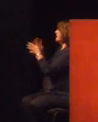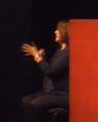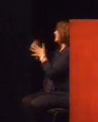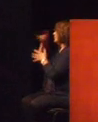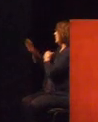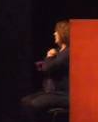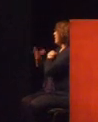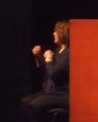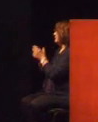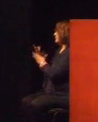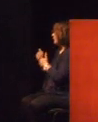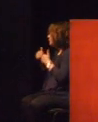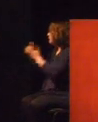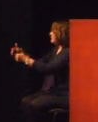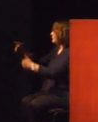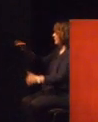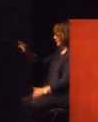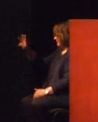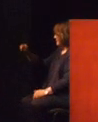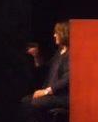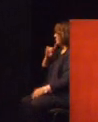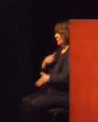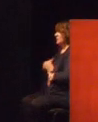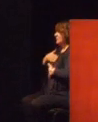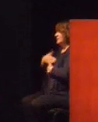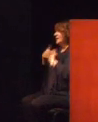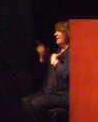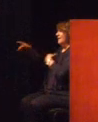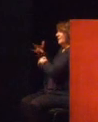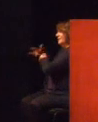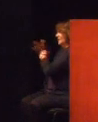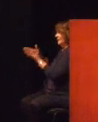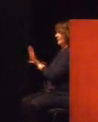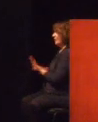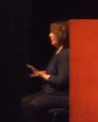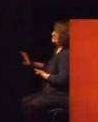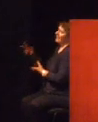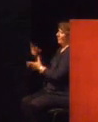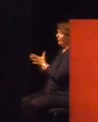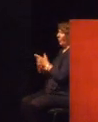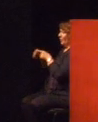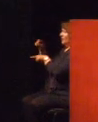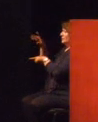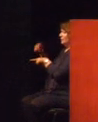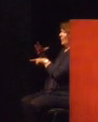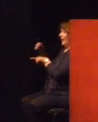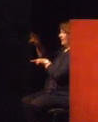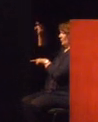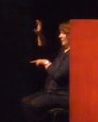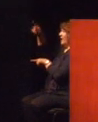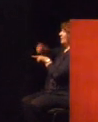and spring moving forward with TEMA. So we're really pleased to have them available on campus at both the SLO and North